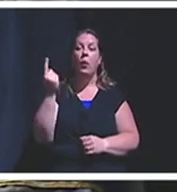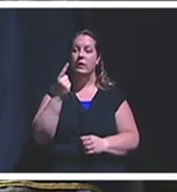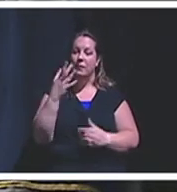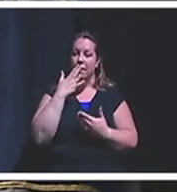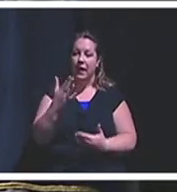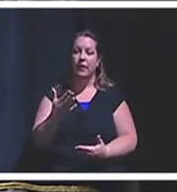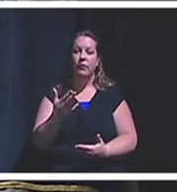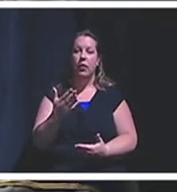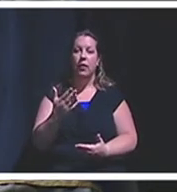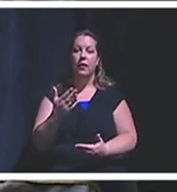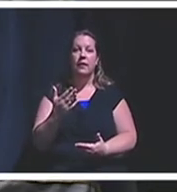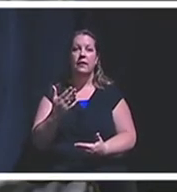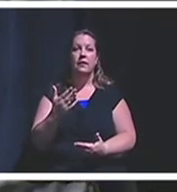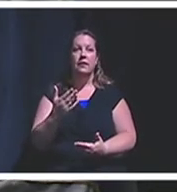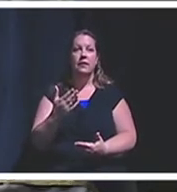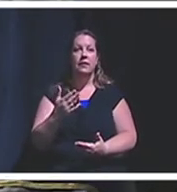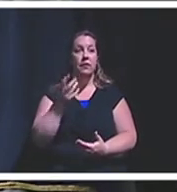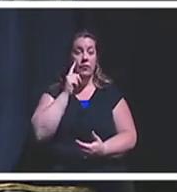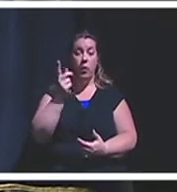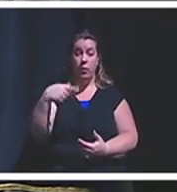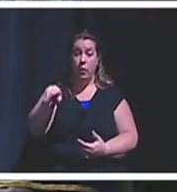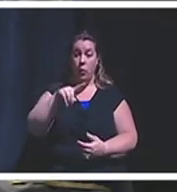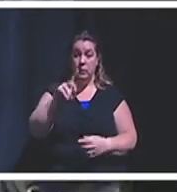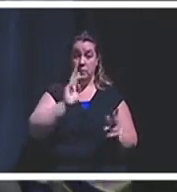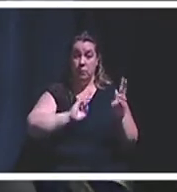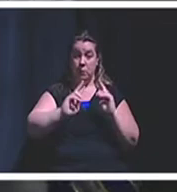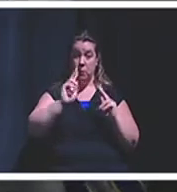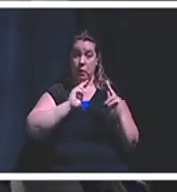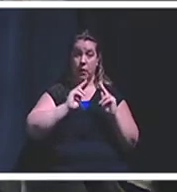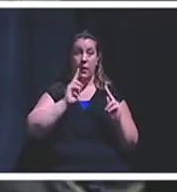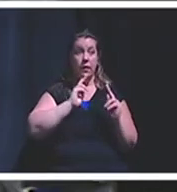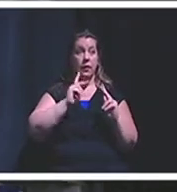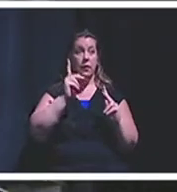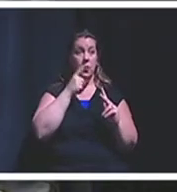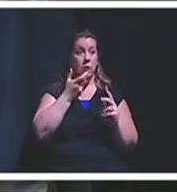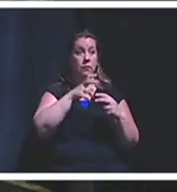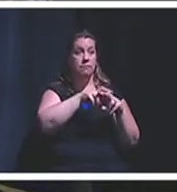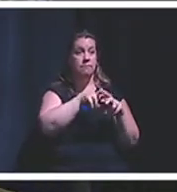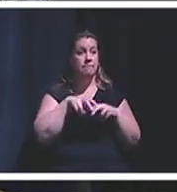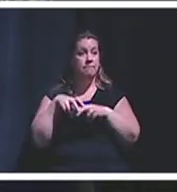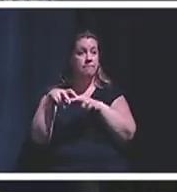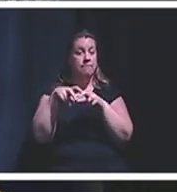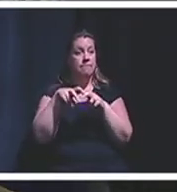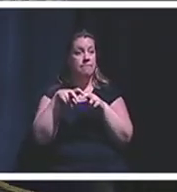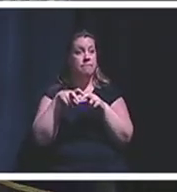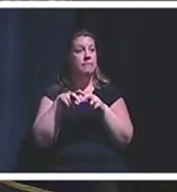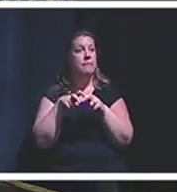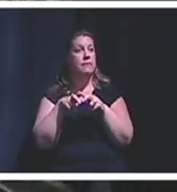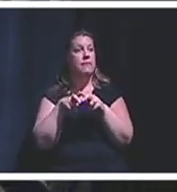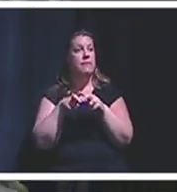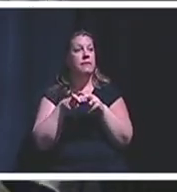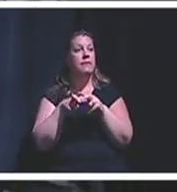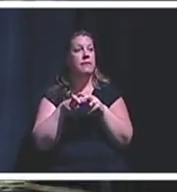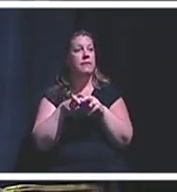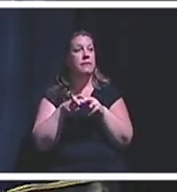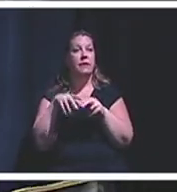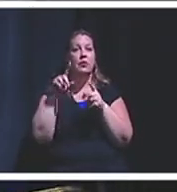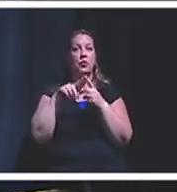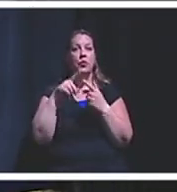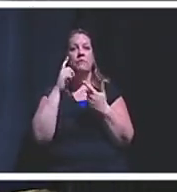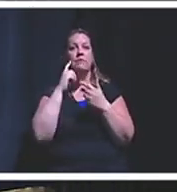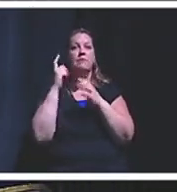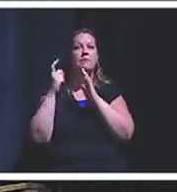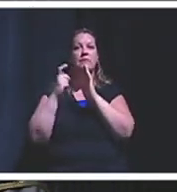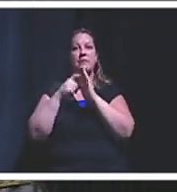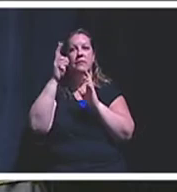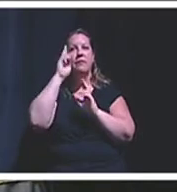thankful for those individuals who are sitting in the audience who came here today to publicly